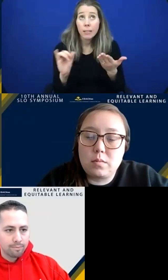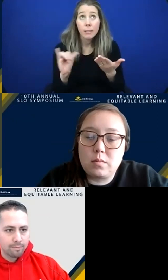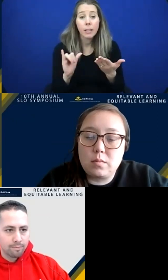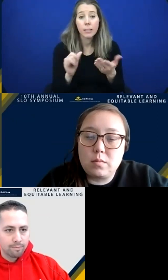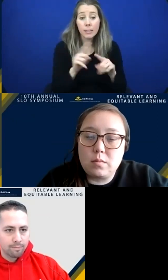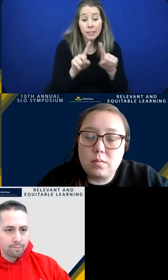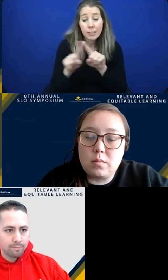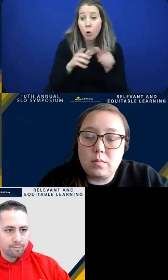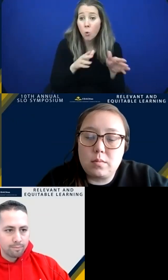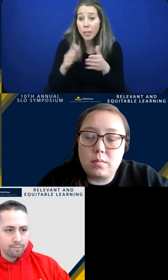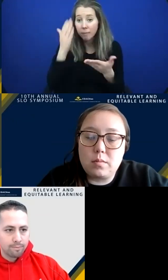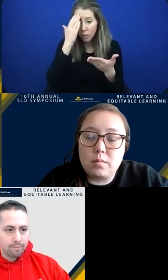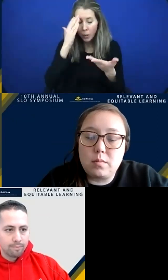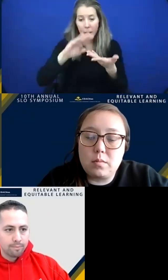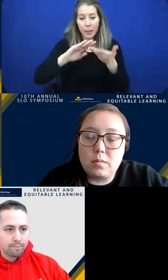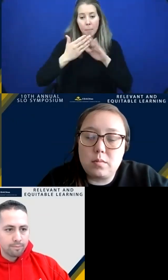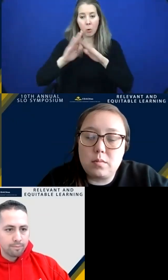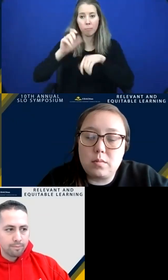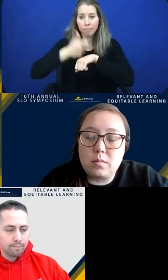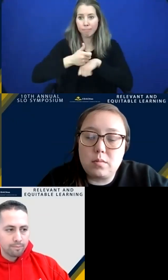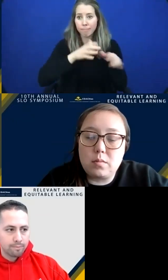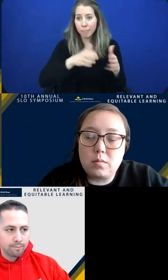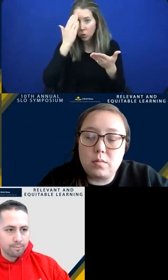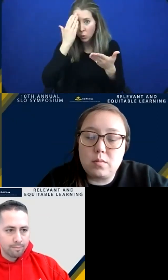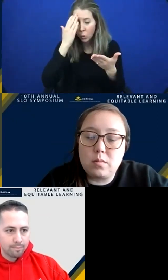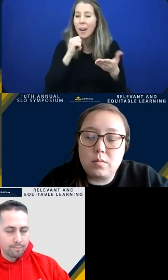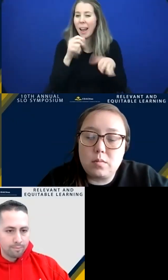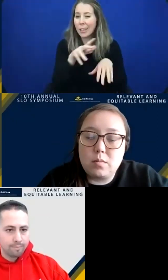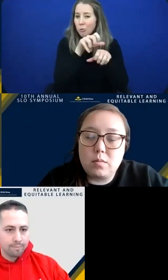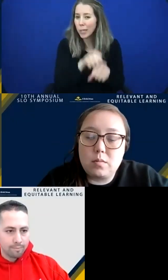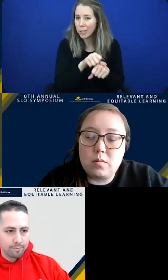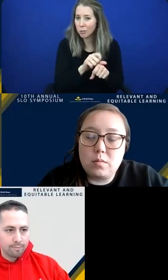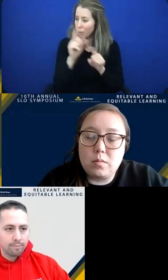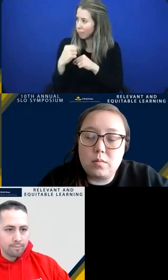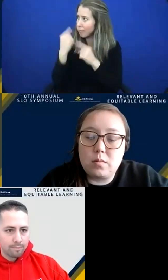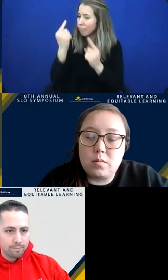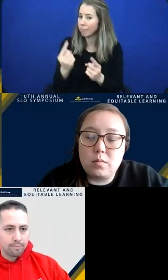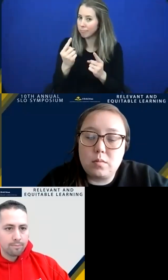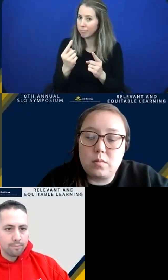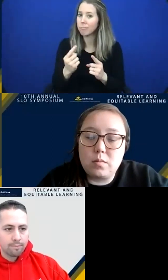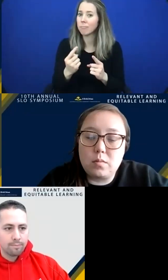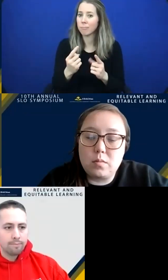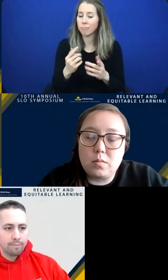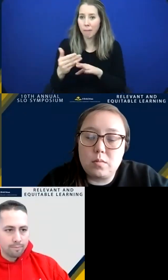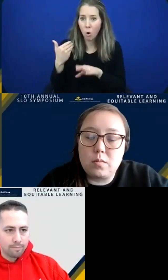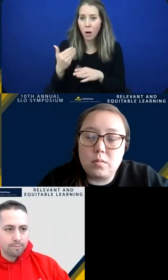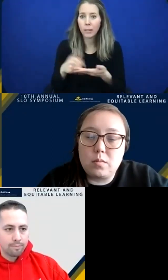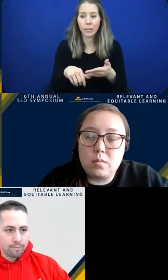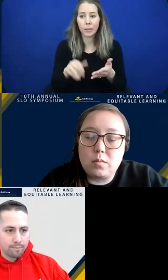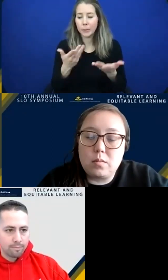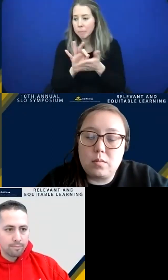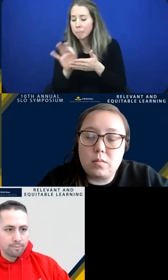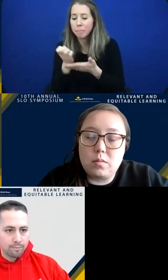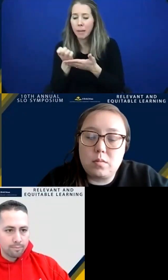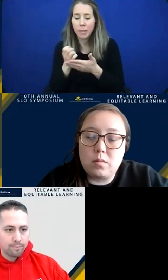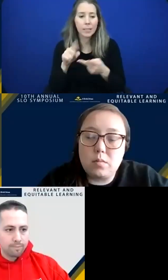knowing, community-based ways of knowing, things that are not traditional in terms of the way we've thought about all of those things, methods, what counts as evidence, and so